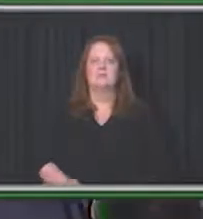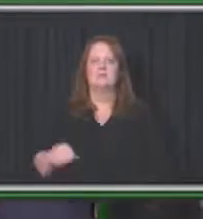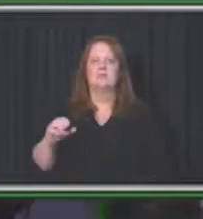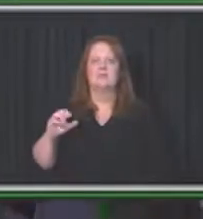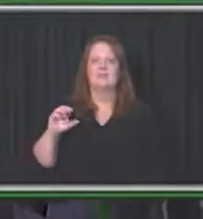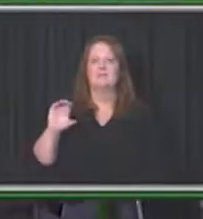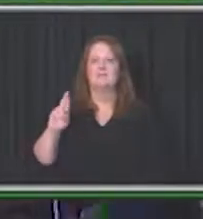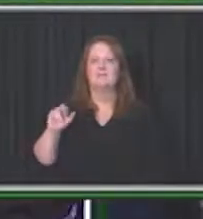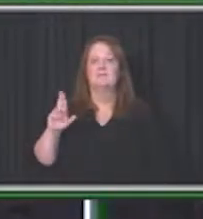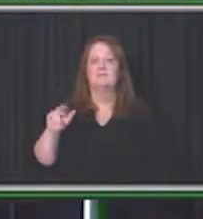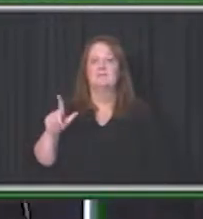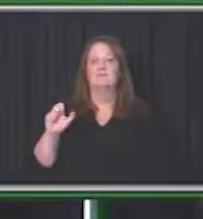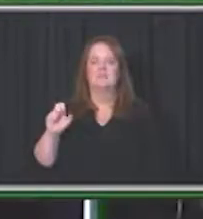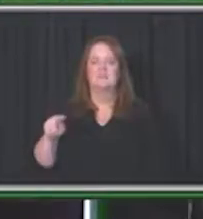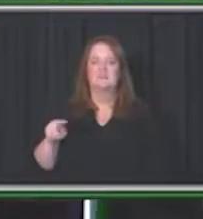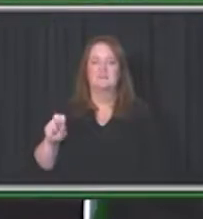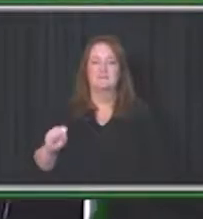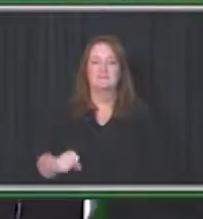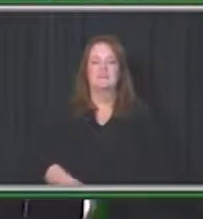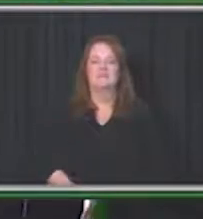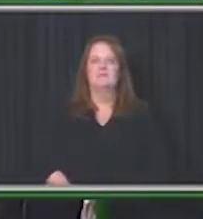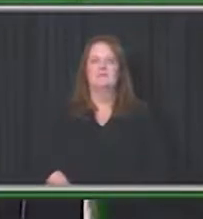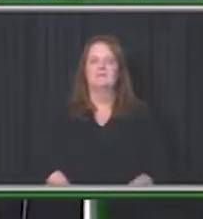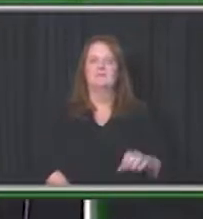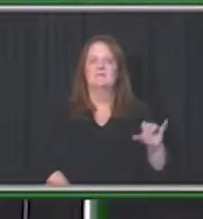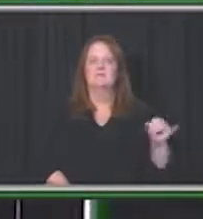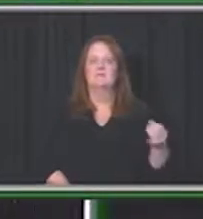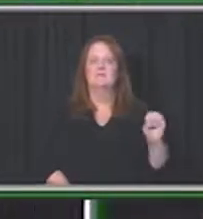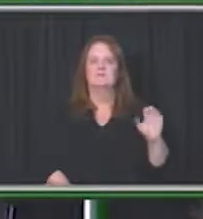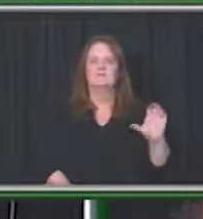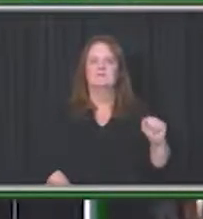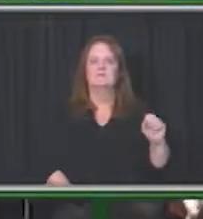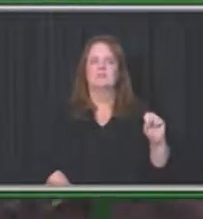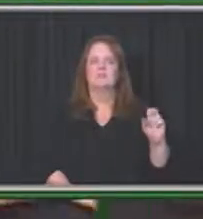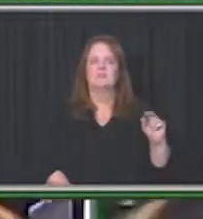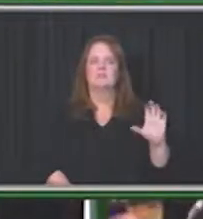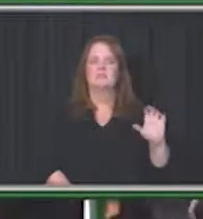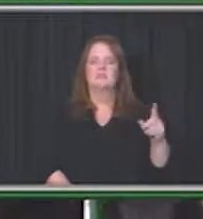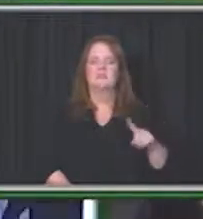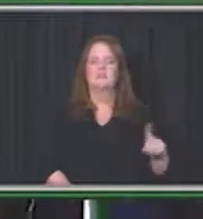Rachel Linares. Jessica Sanchez.